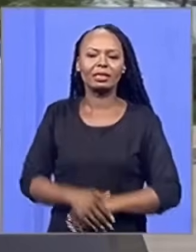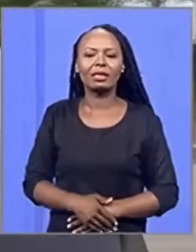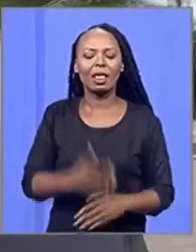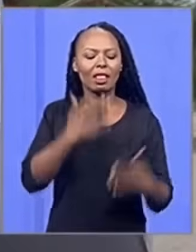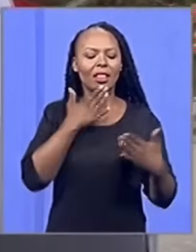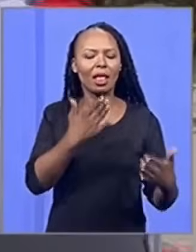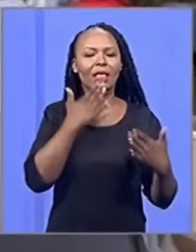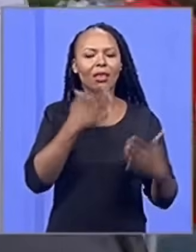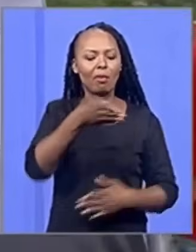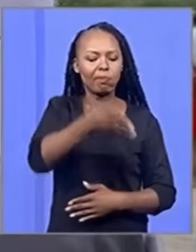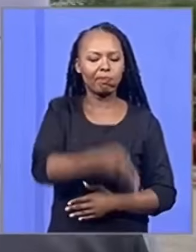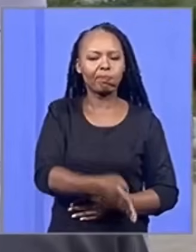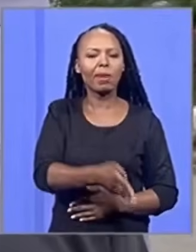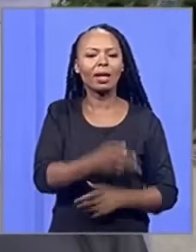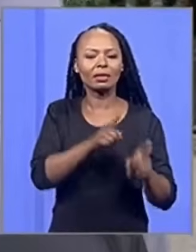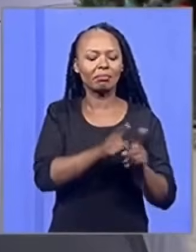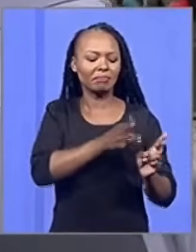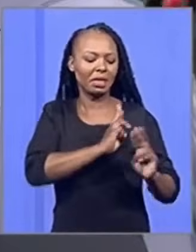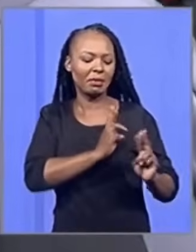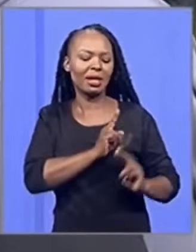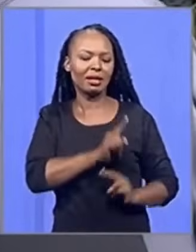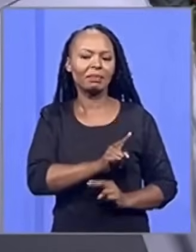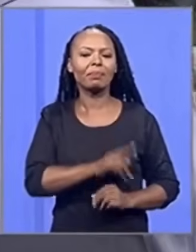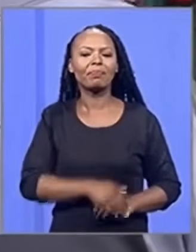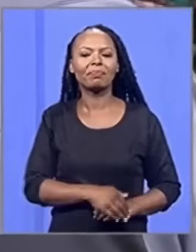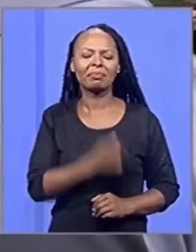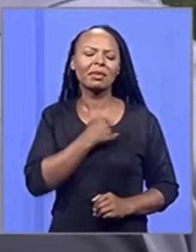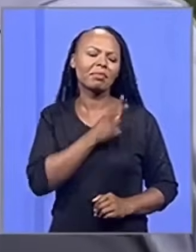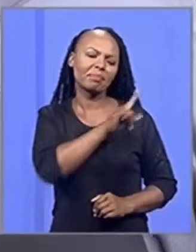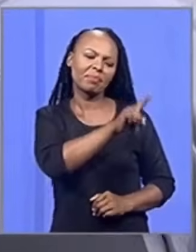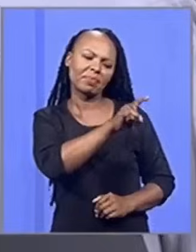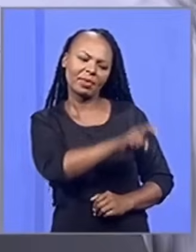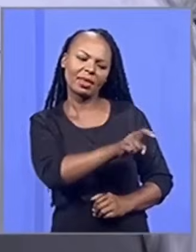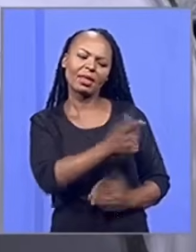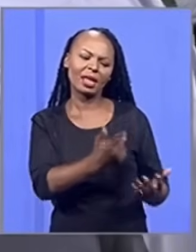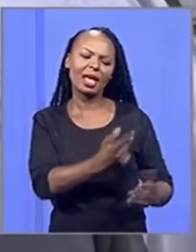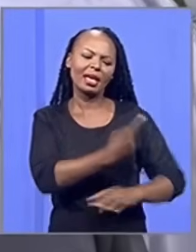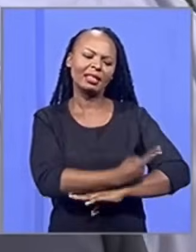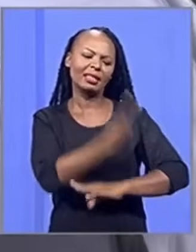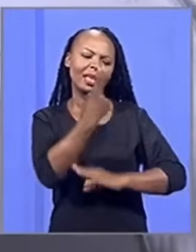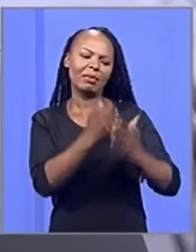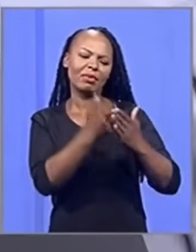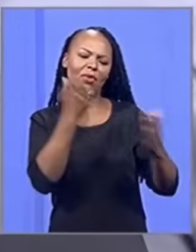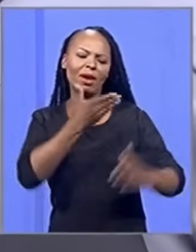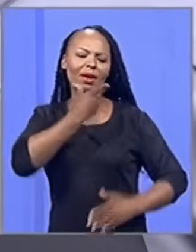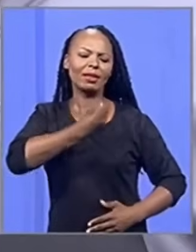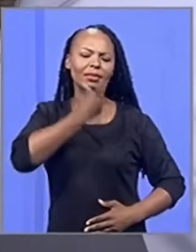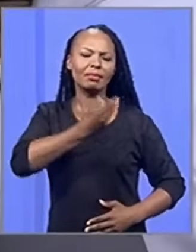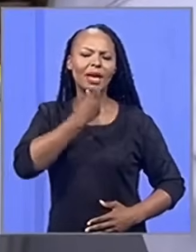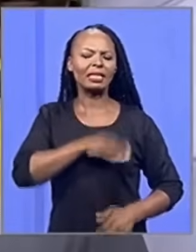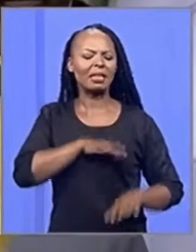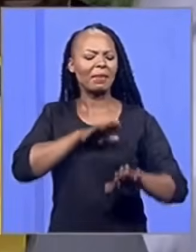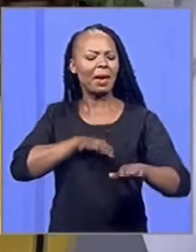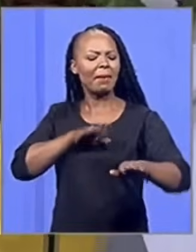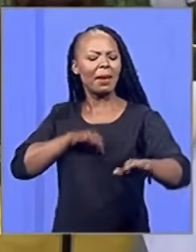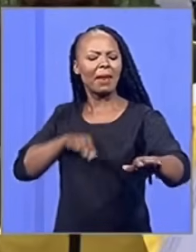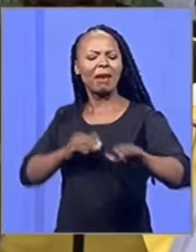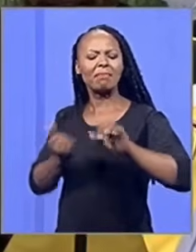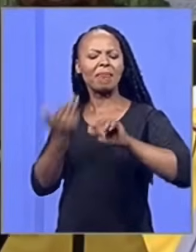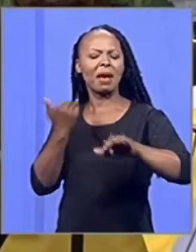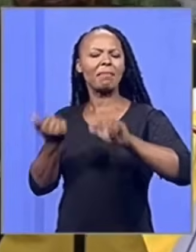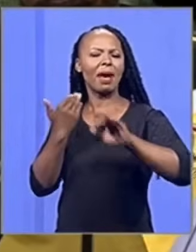ya rena ya ditaba ya SABC o ka re tlhalosetsa gore mo matsatsi a fetileng kelelo ya pharakano